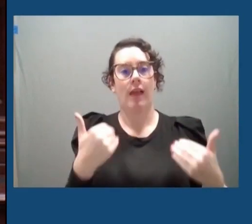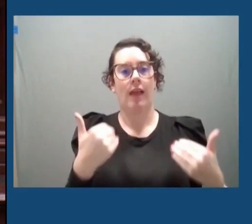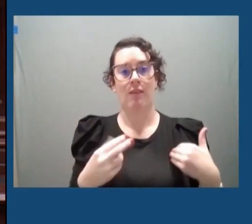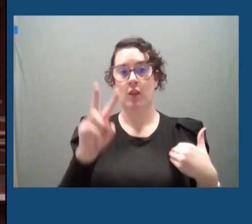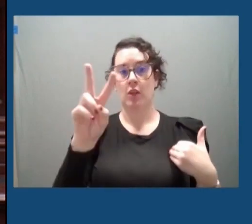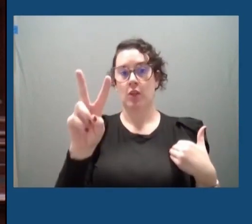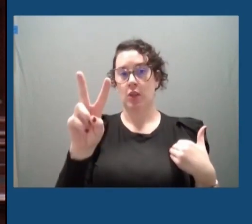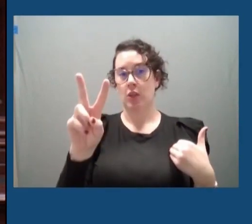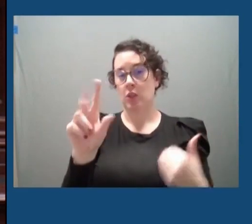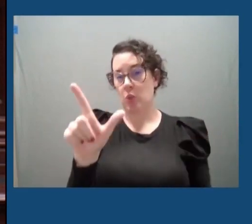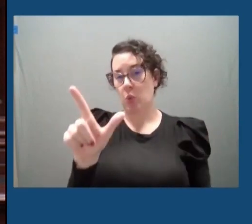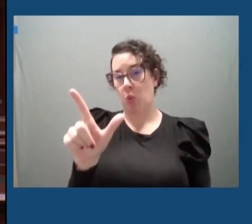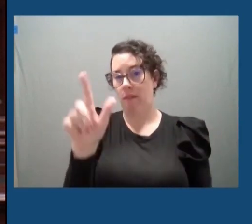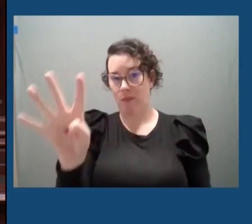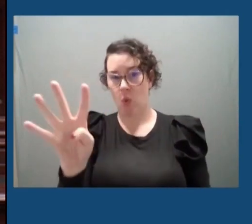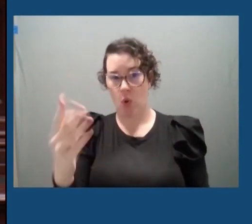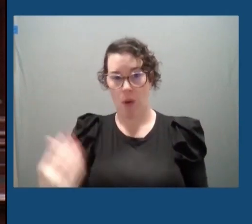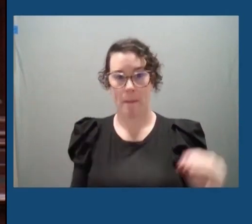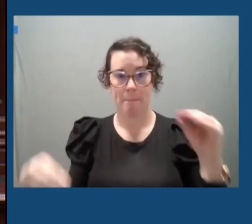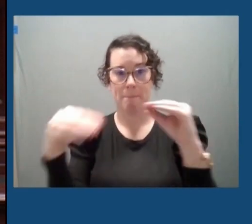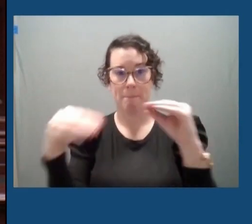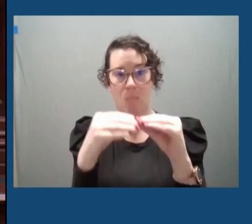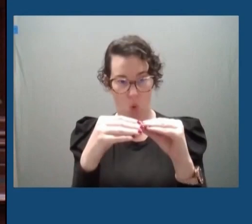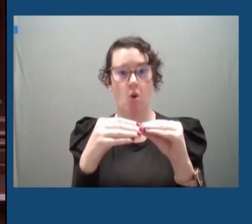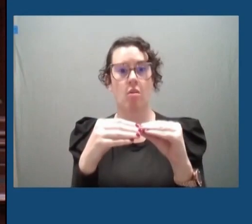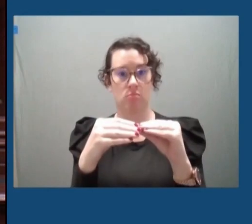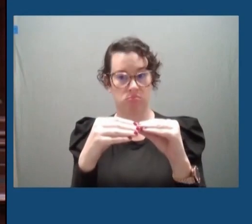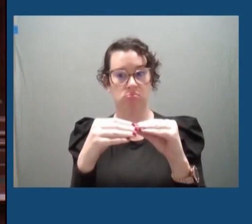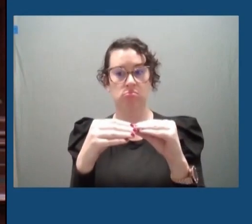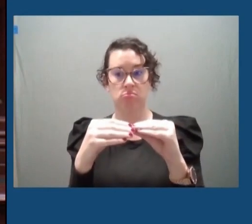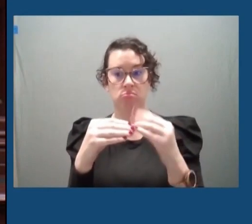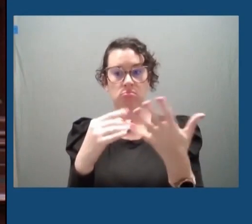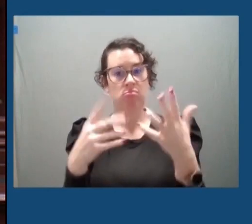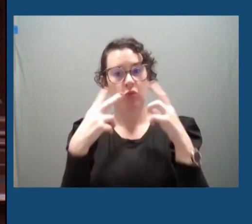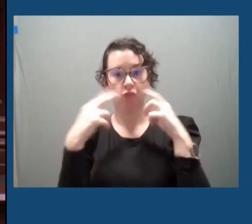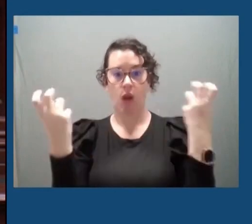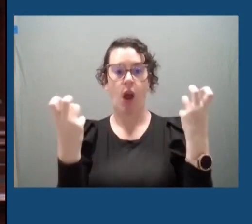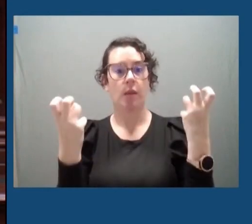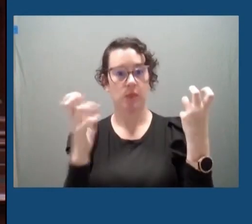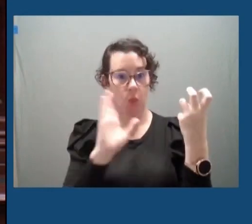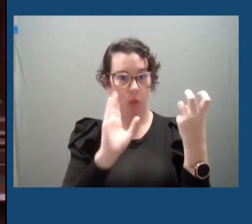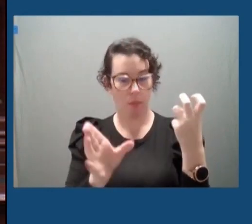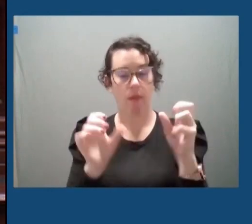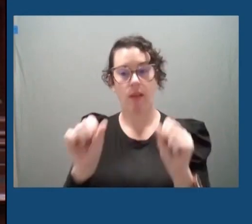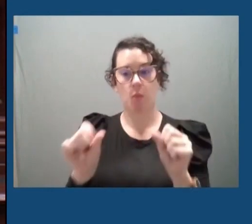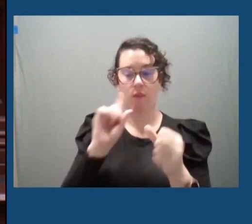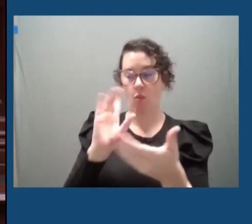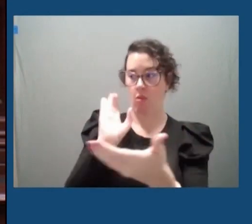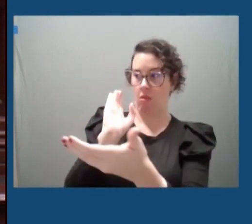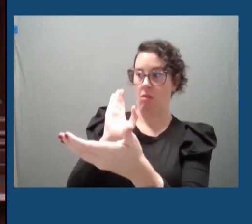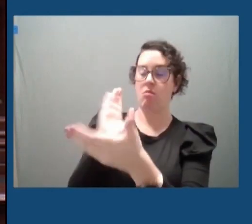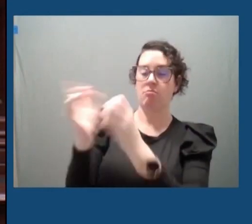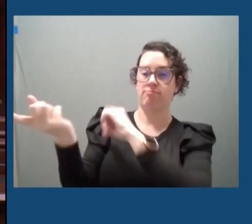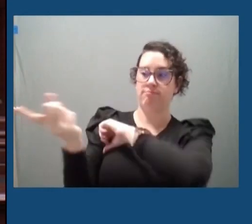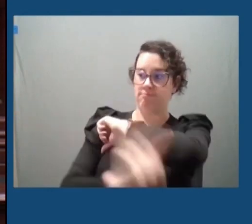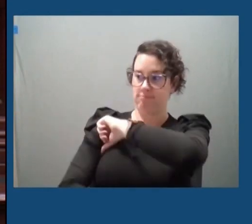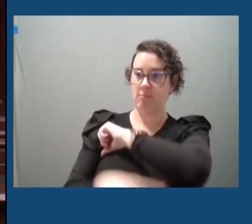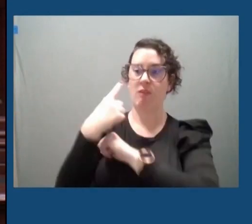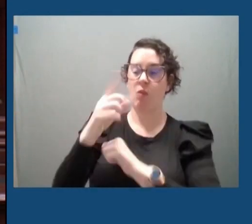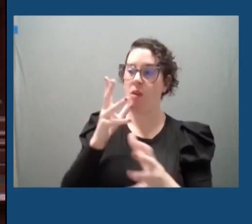gang assaults to graffiti, eligible for prosecution as hate crimes. This means enhanced